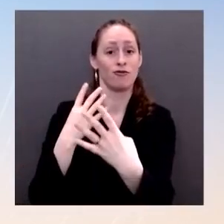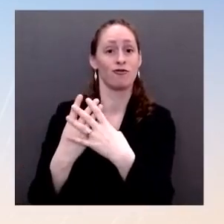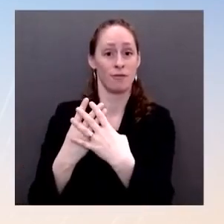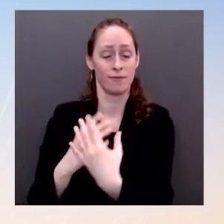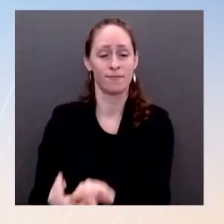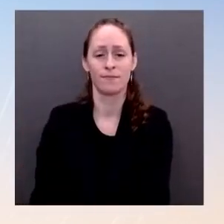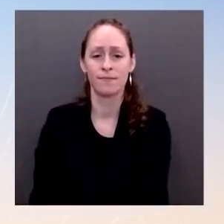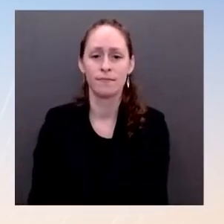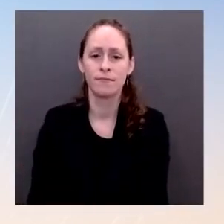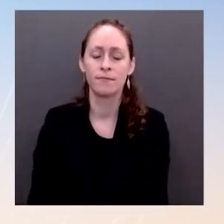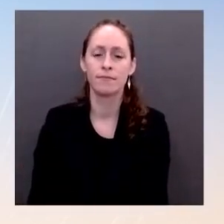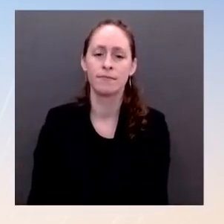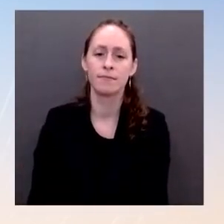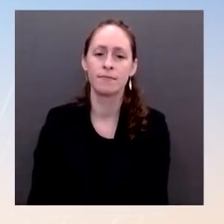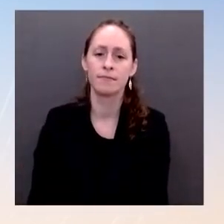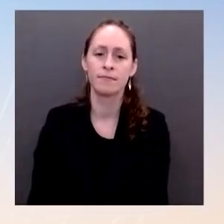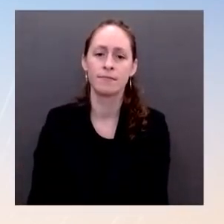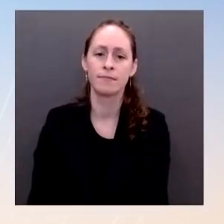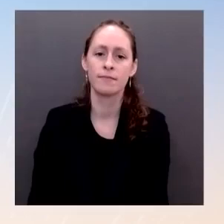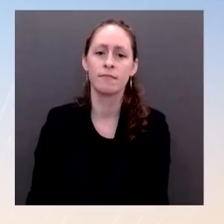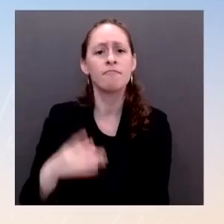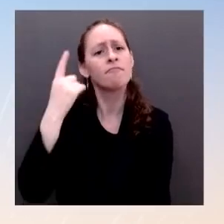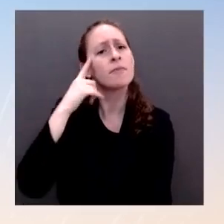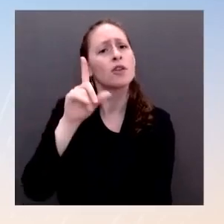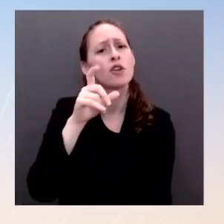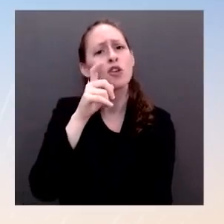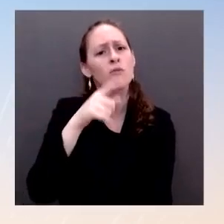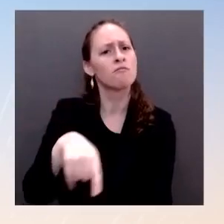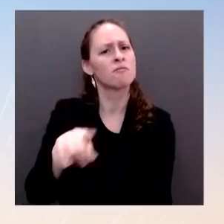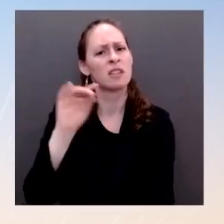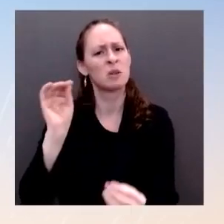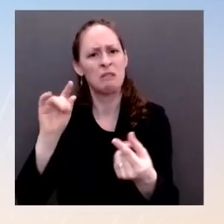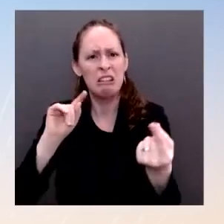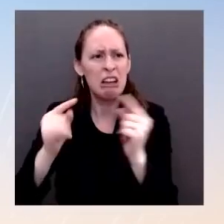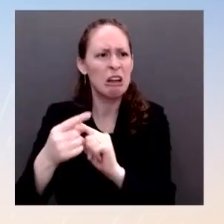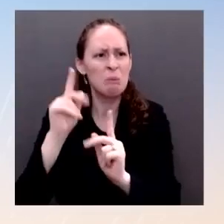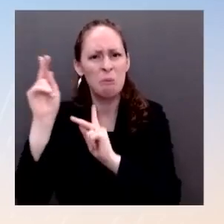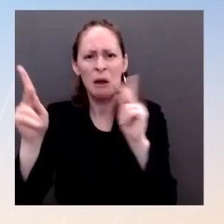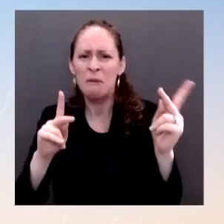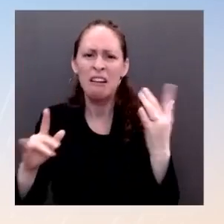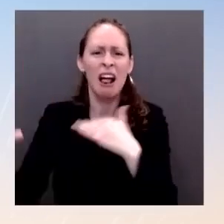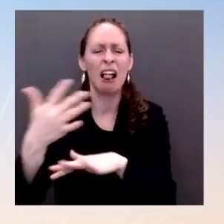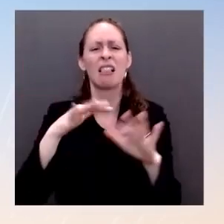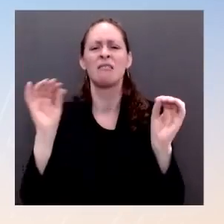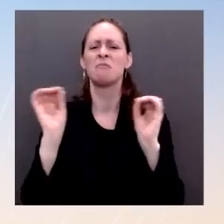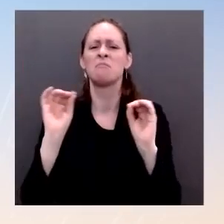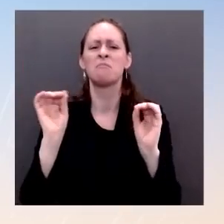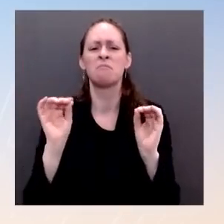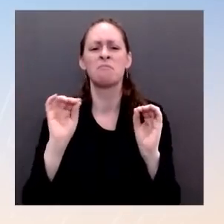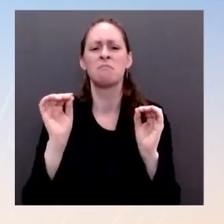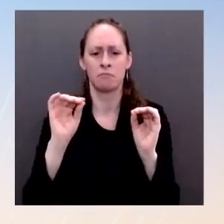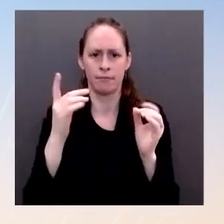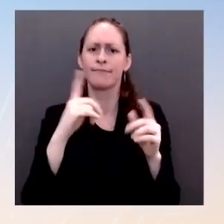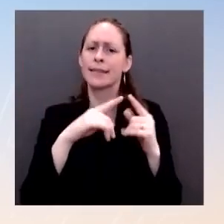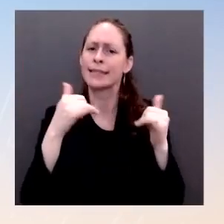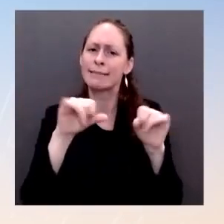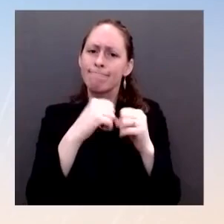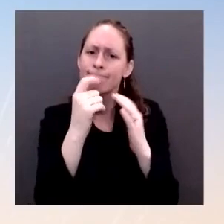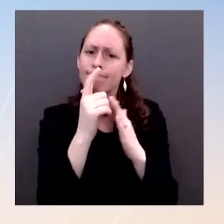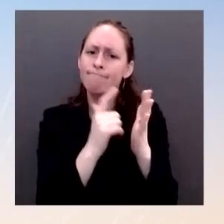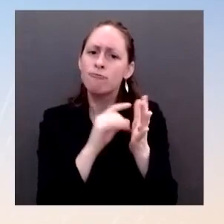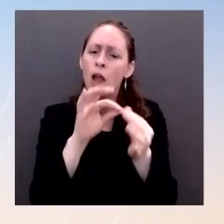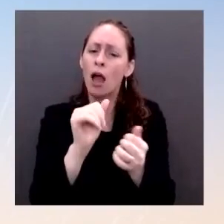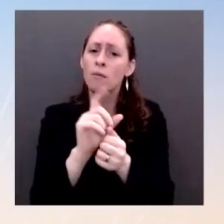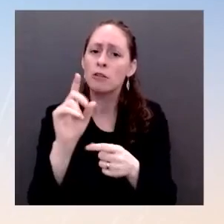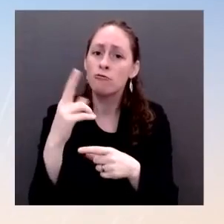drug offenders. That is something that's ongoing. I don't have anything to preview for you in terms of the timeline, but absolutely the fact that We have every